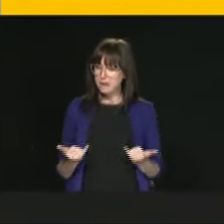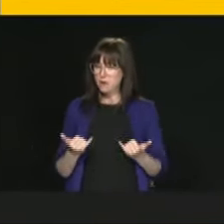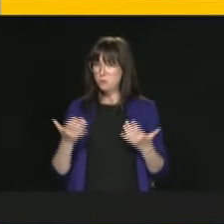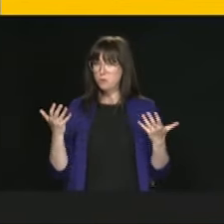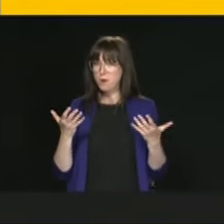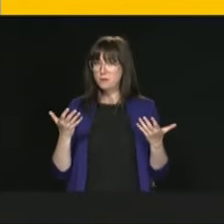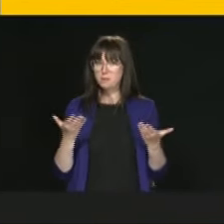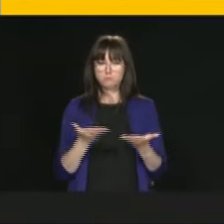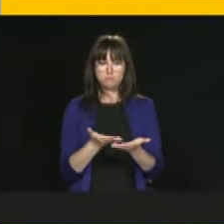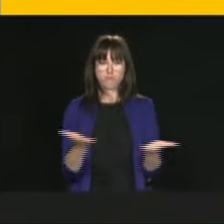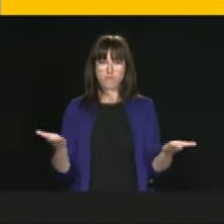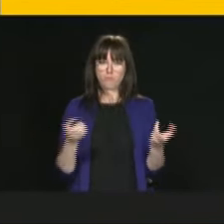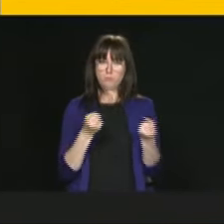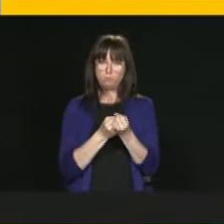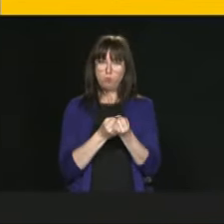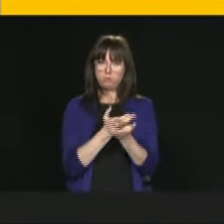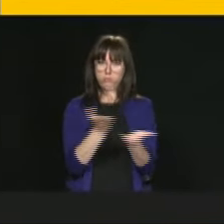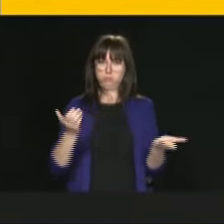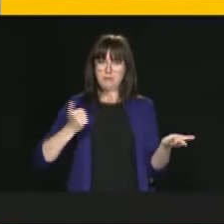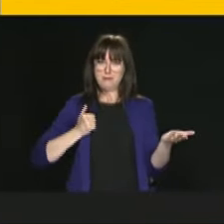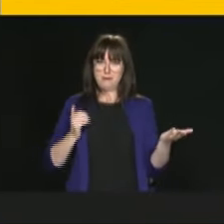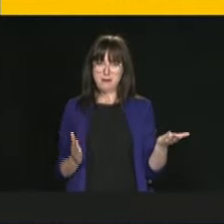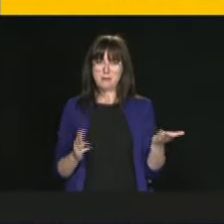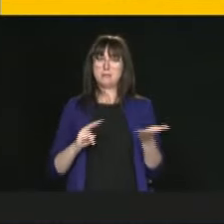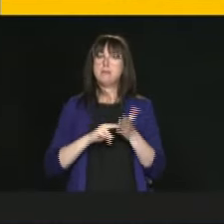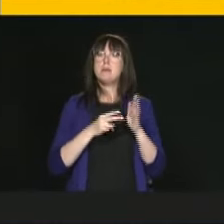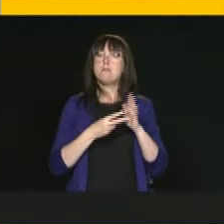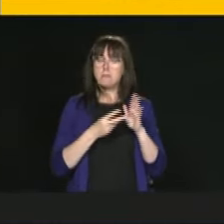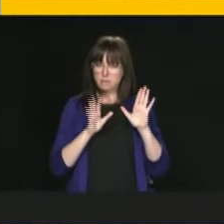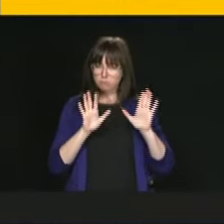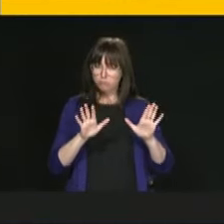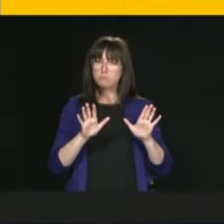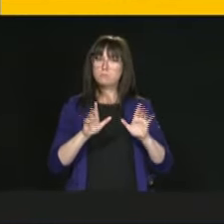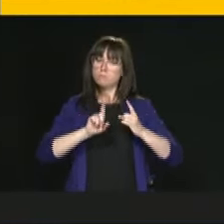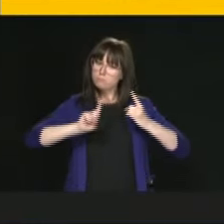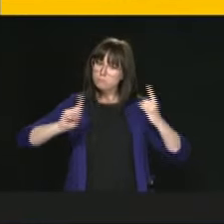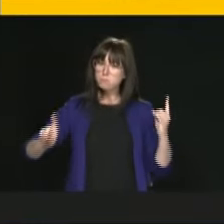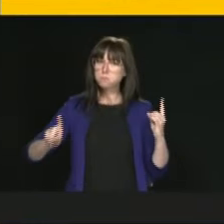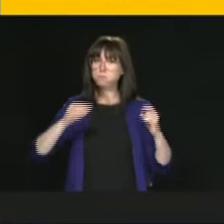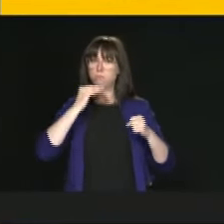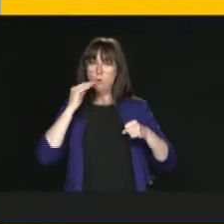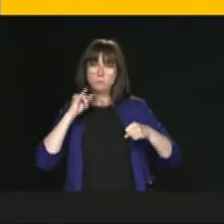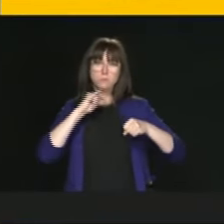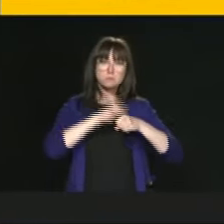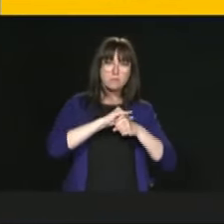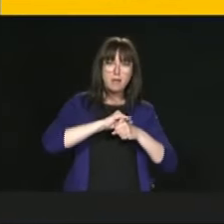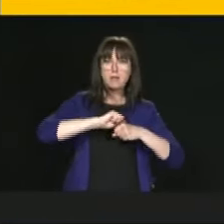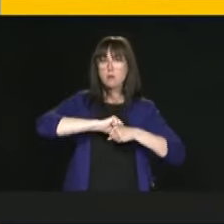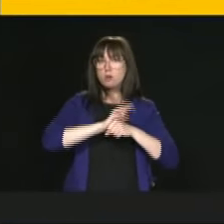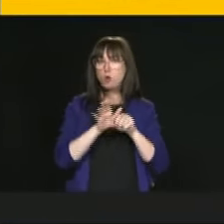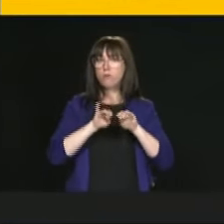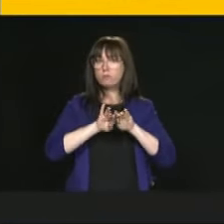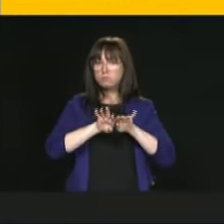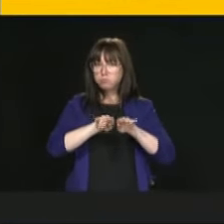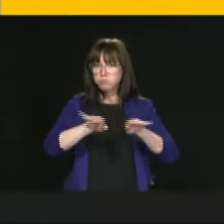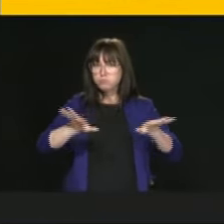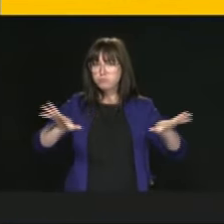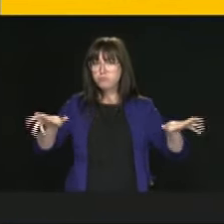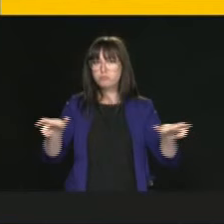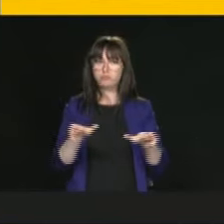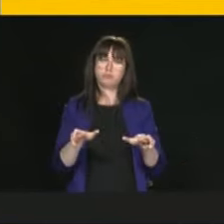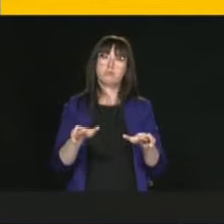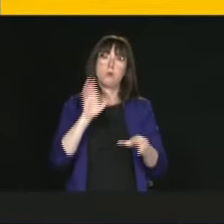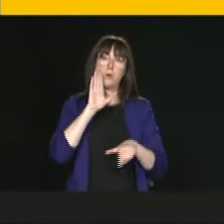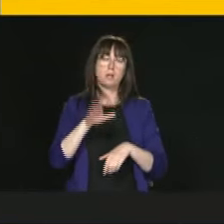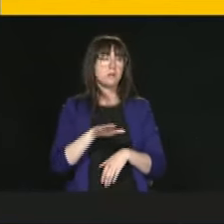they can do what needs to be done to slow and stop the spread of this pandemic as we start looking at reopening.